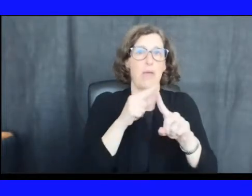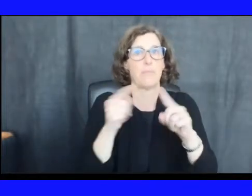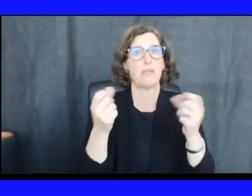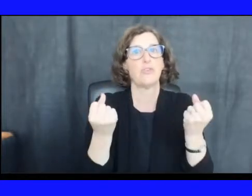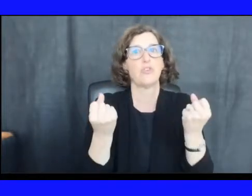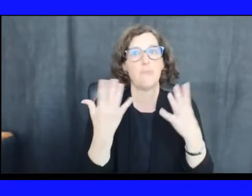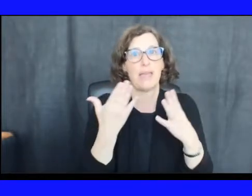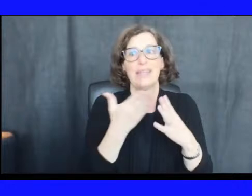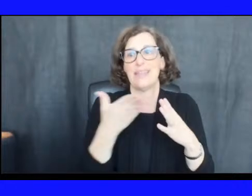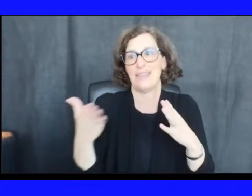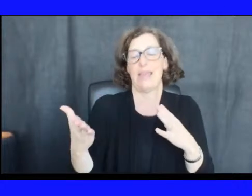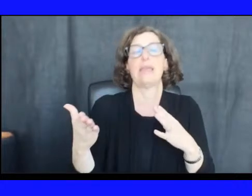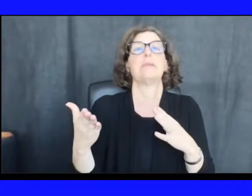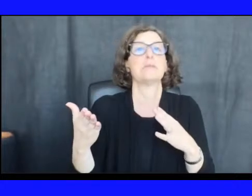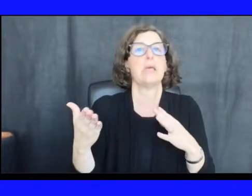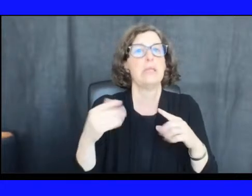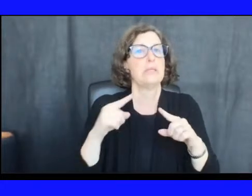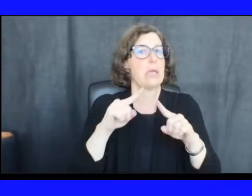here. Self-metric.